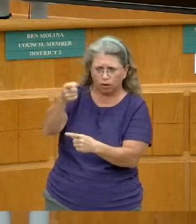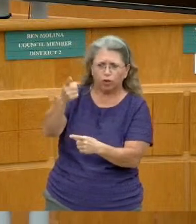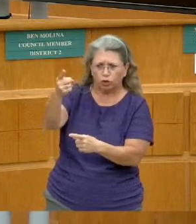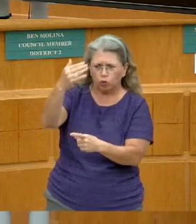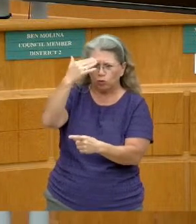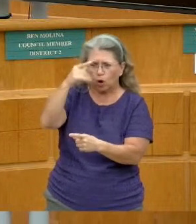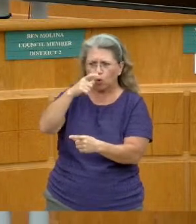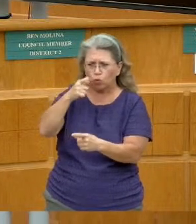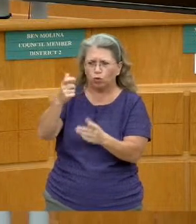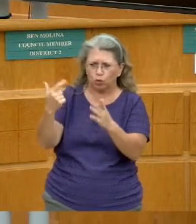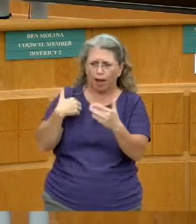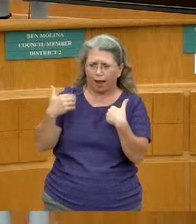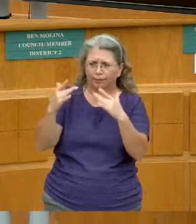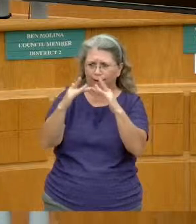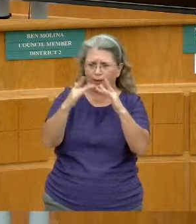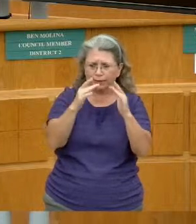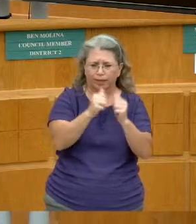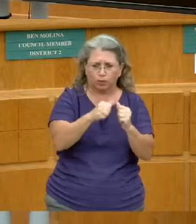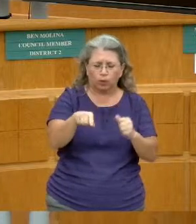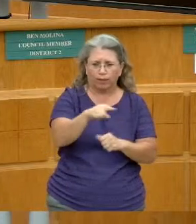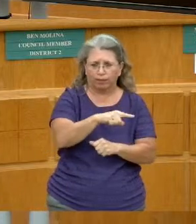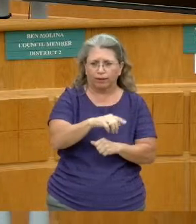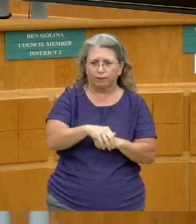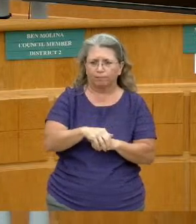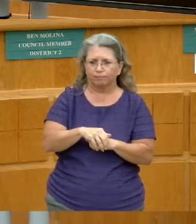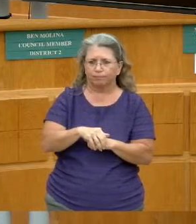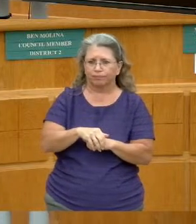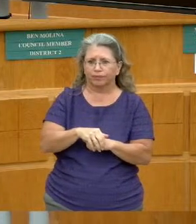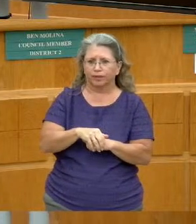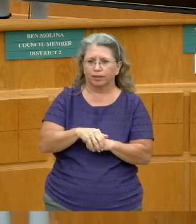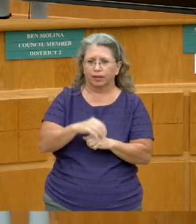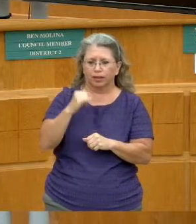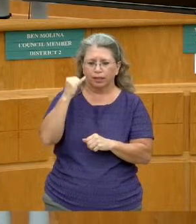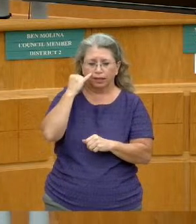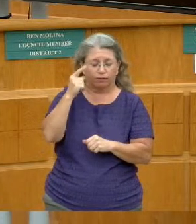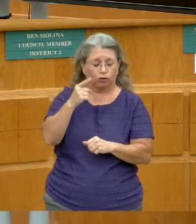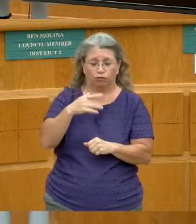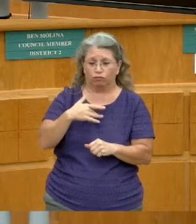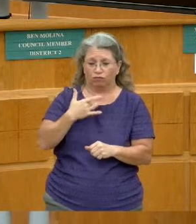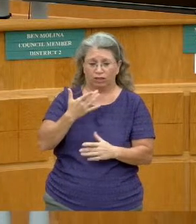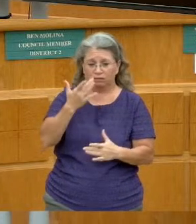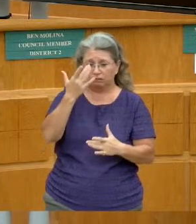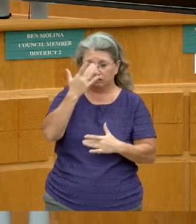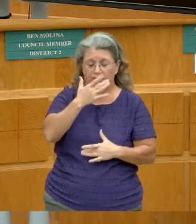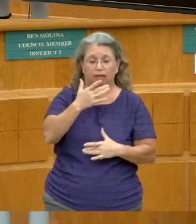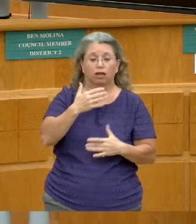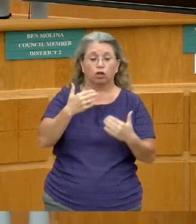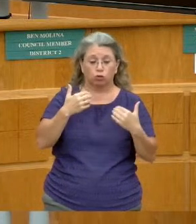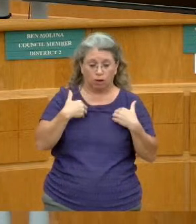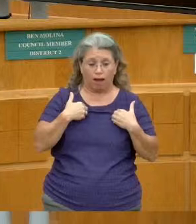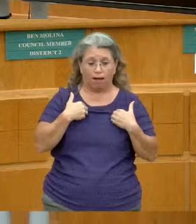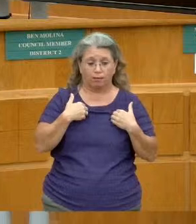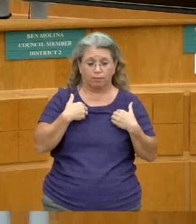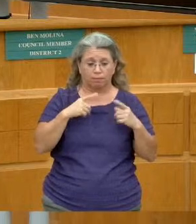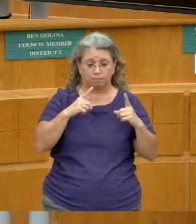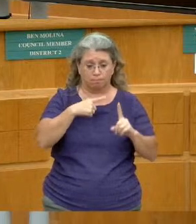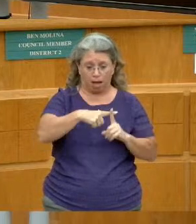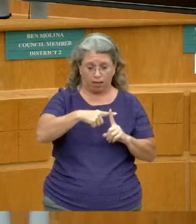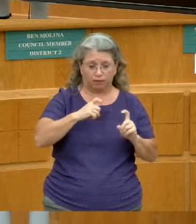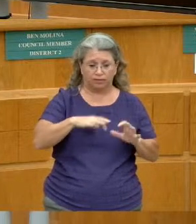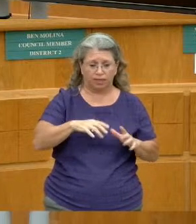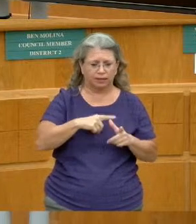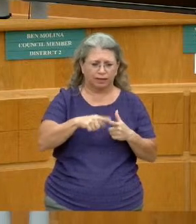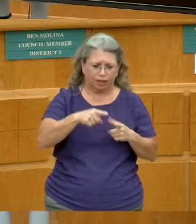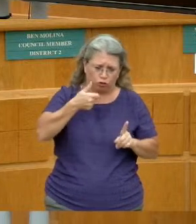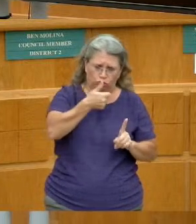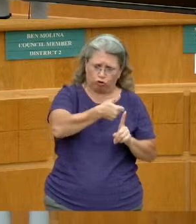been in direct contact with. Preemptively call them and let them know that you've been diagnosed positive, and they should do everything they can